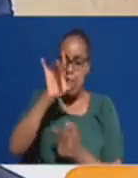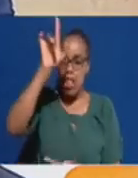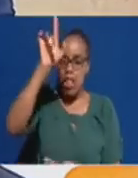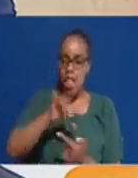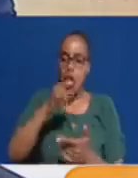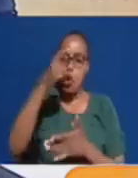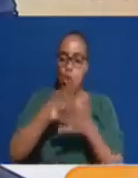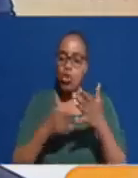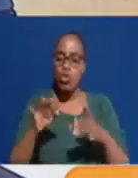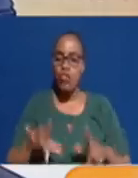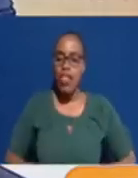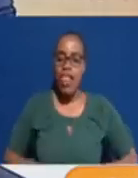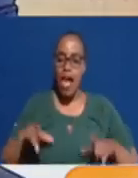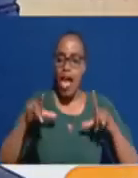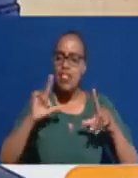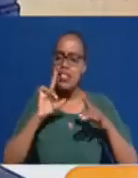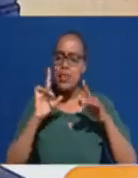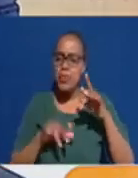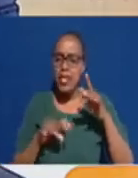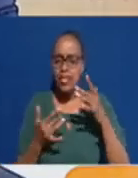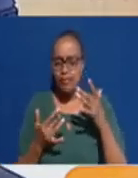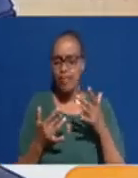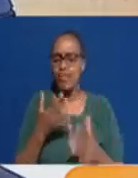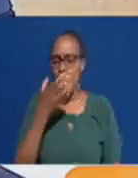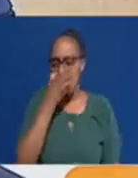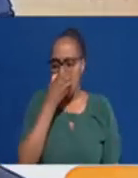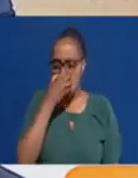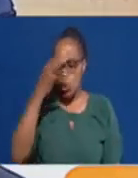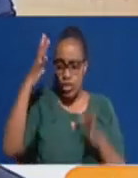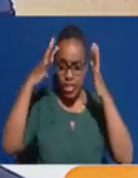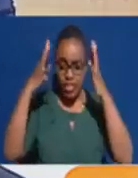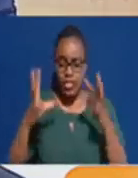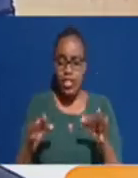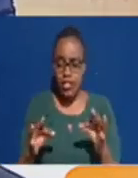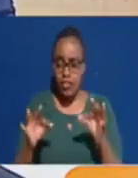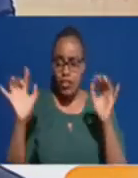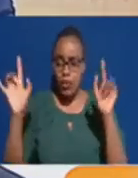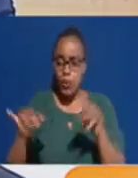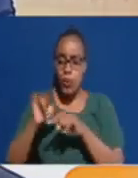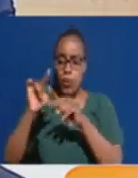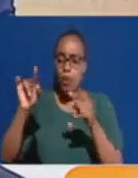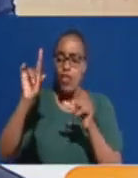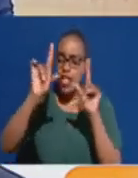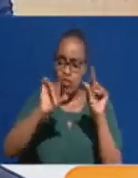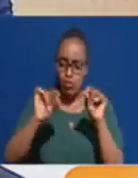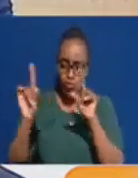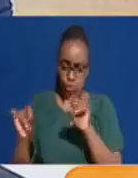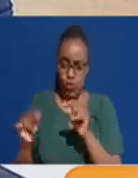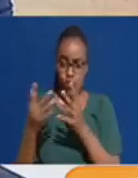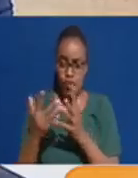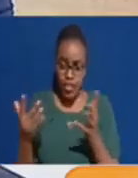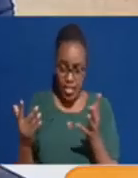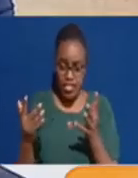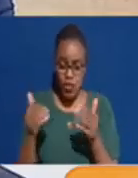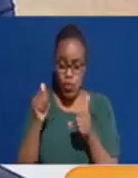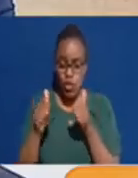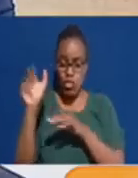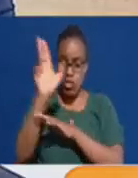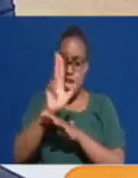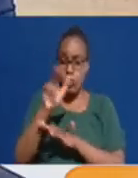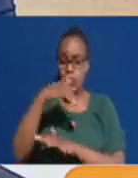cost of living, faulting the head of state's decision to revoke subsidies on consumables. Well, led by